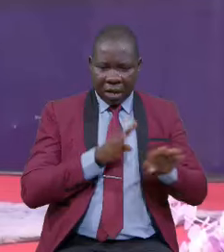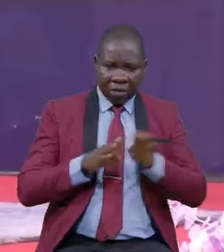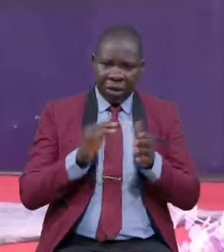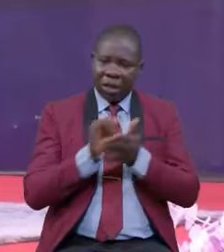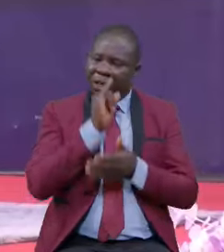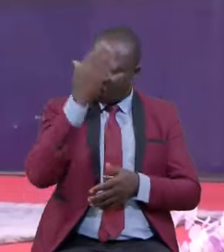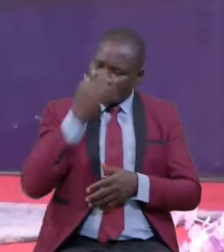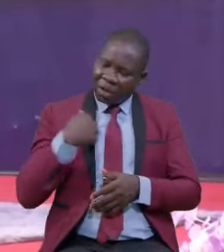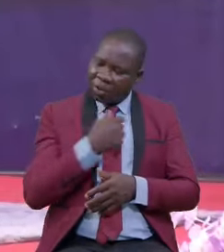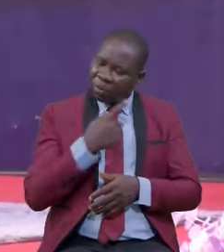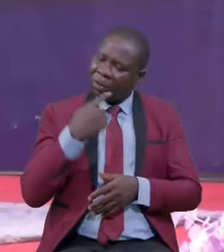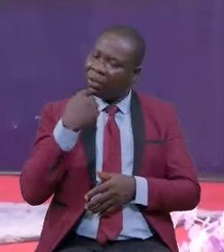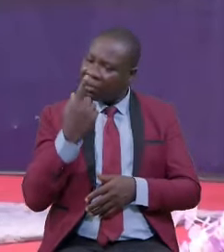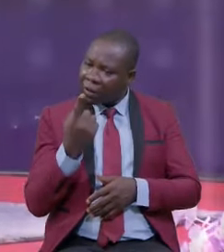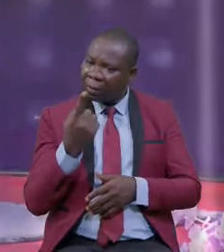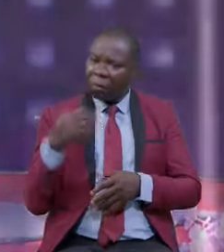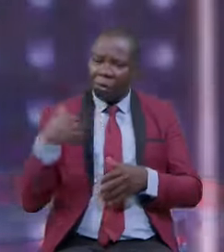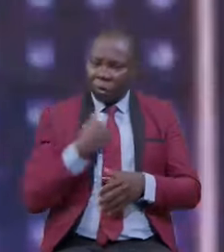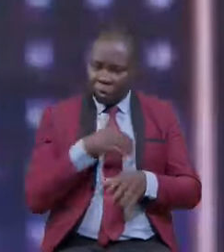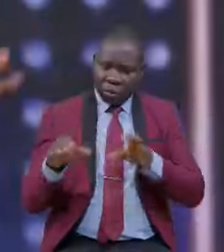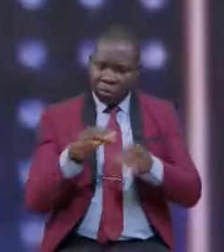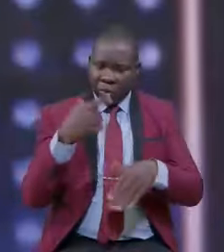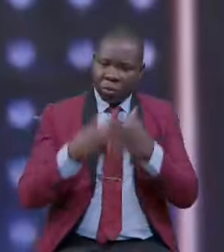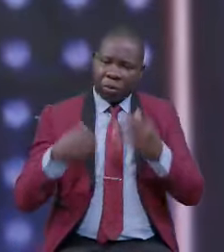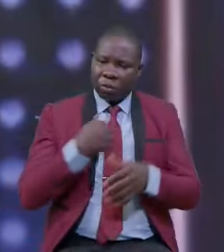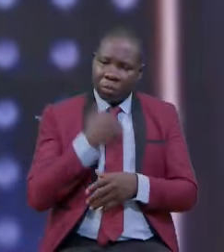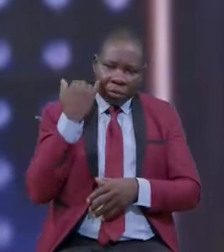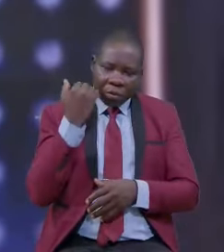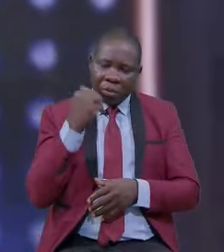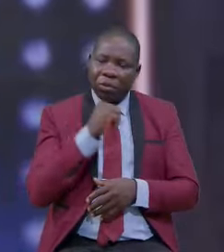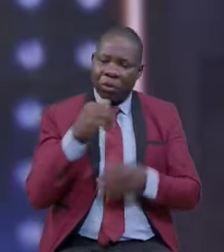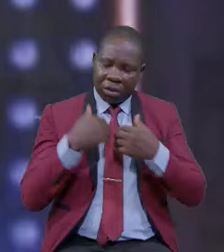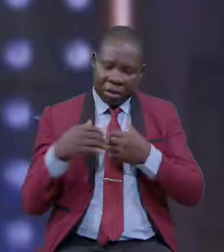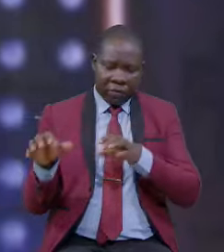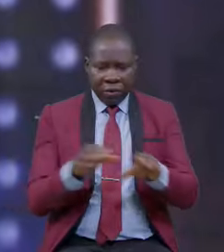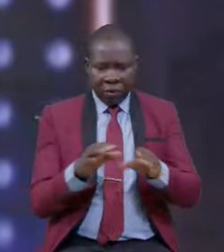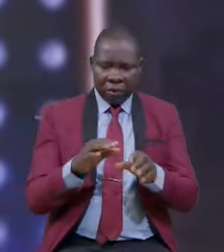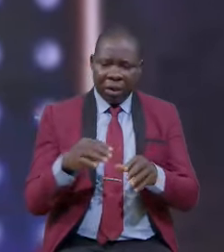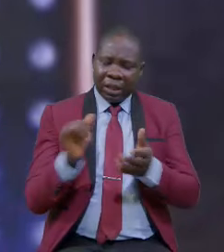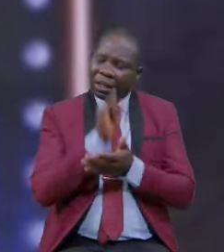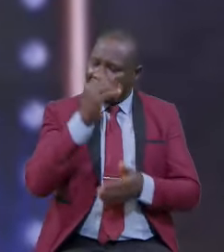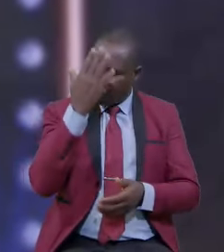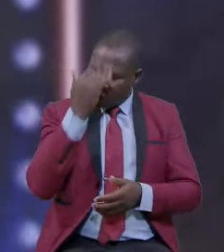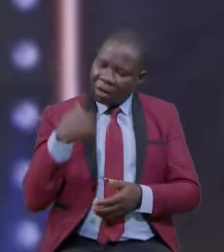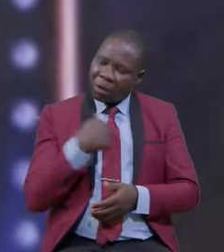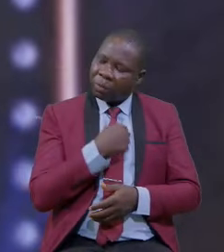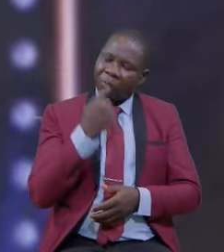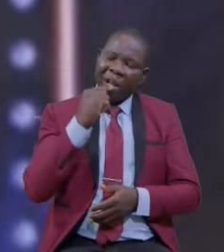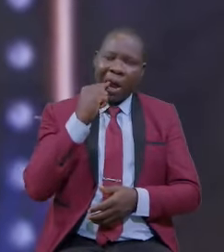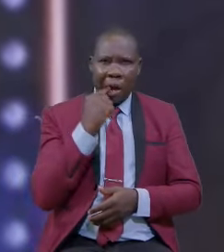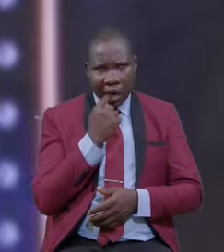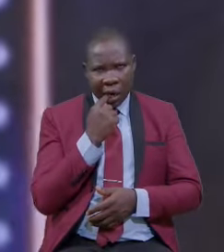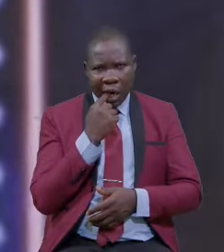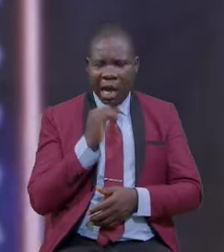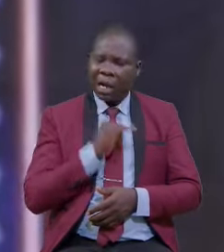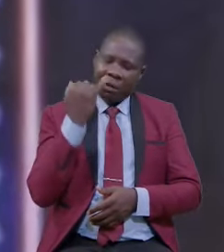we regret in our lives. I shouldn't have said that. I cannot tell a lie. I was angry. Why